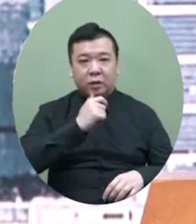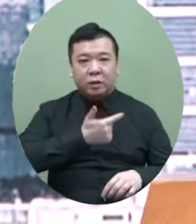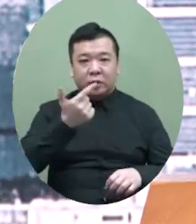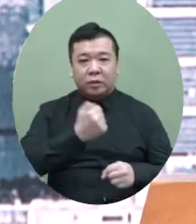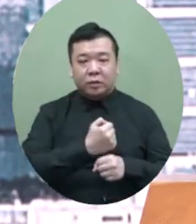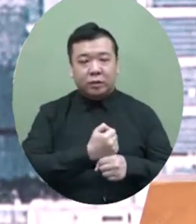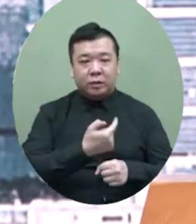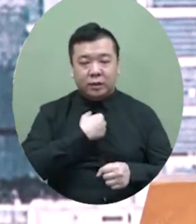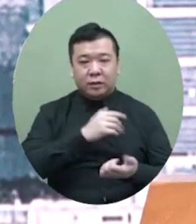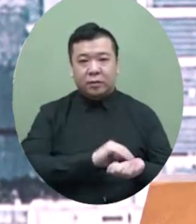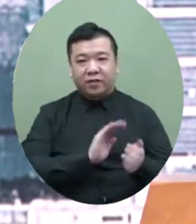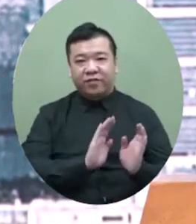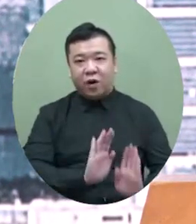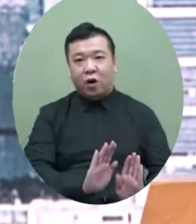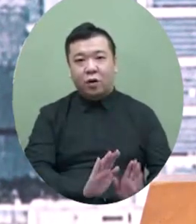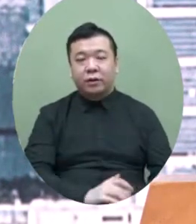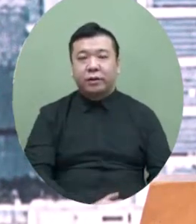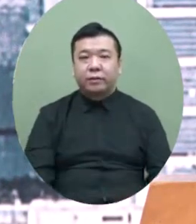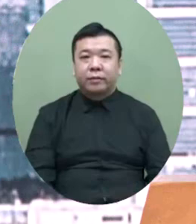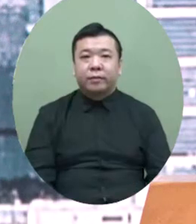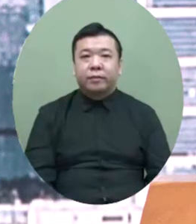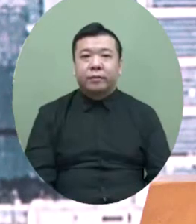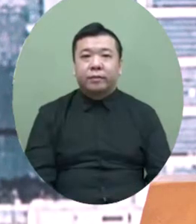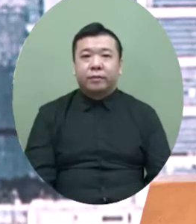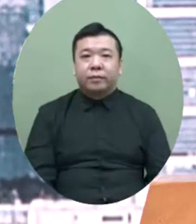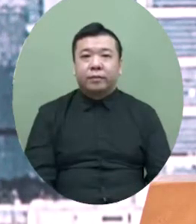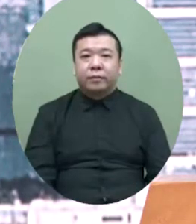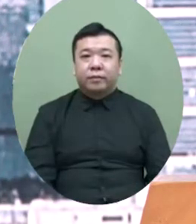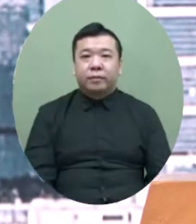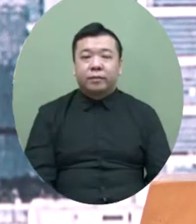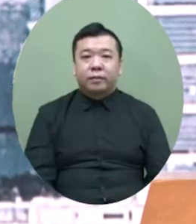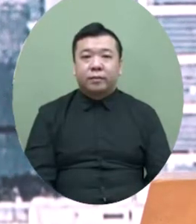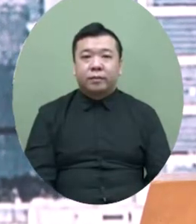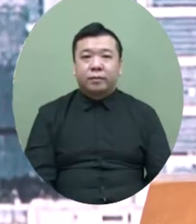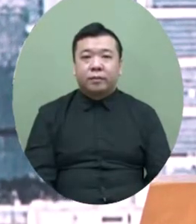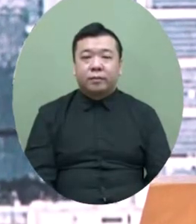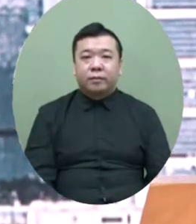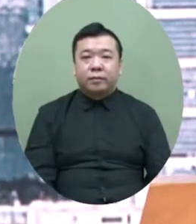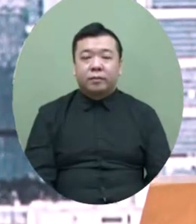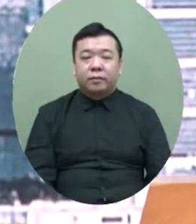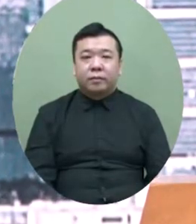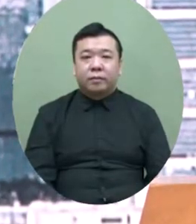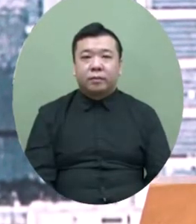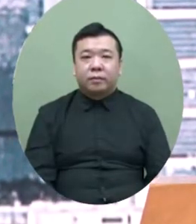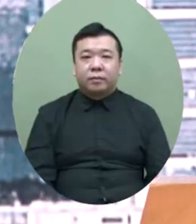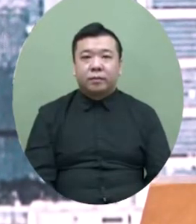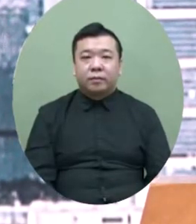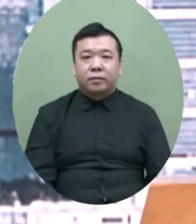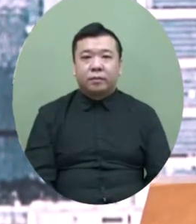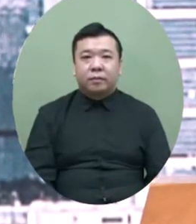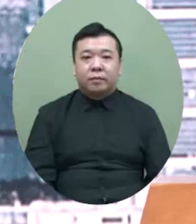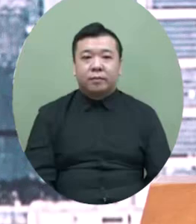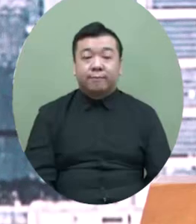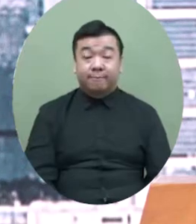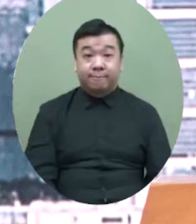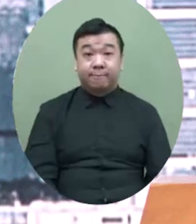0 transmission, 0 infection is the best ever public health achievement that could be made by every